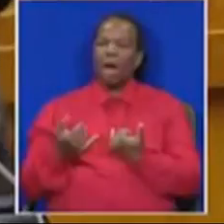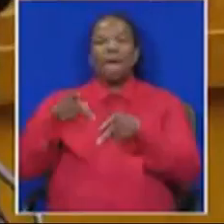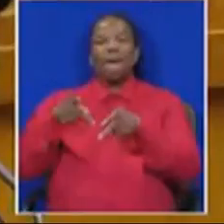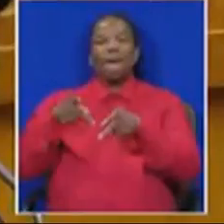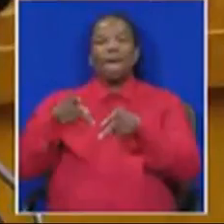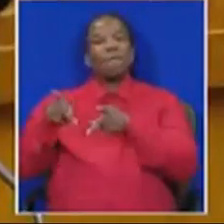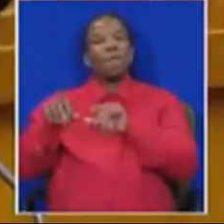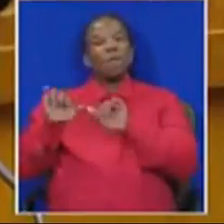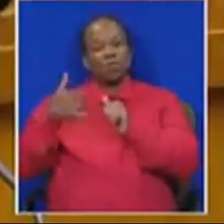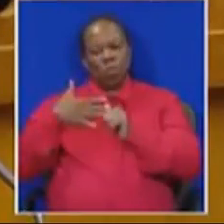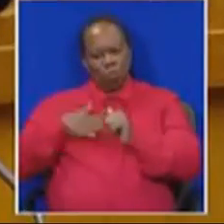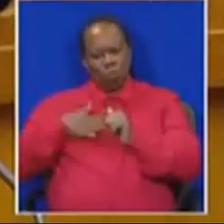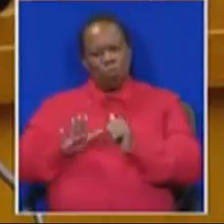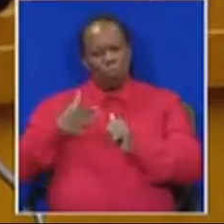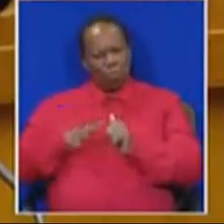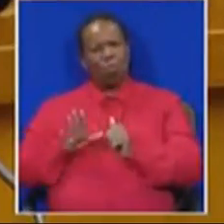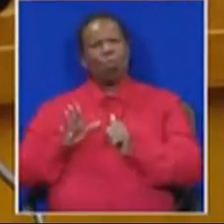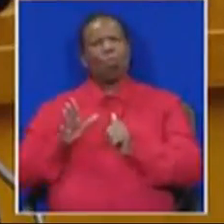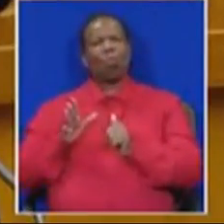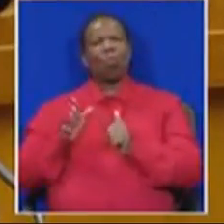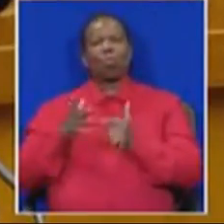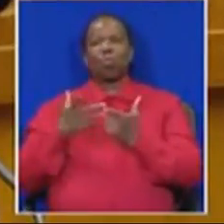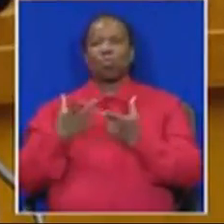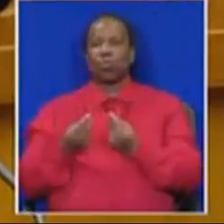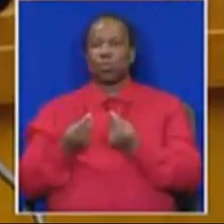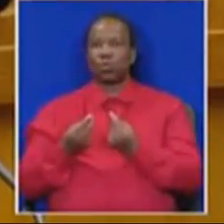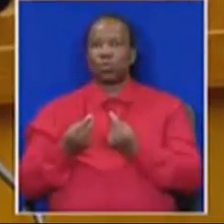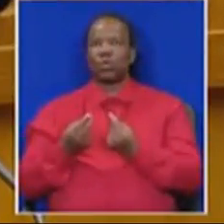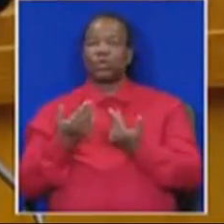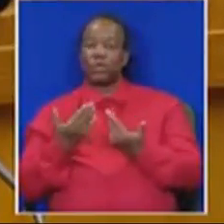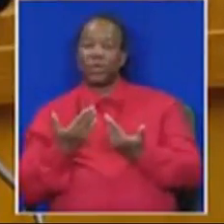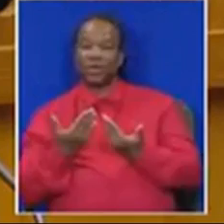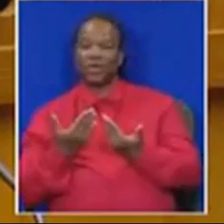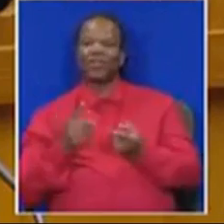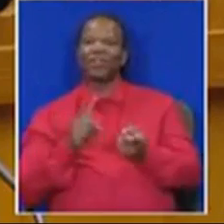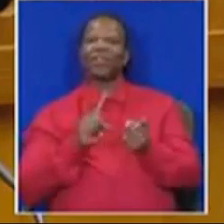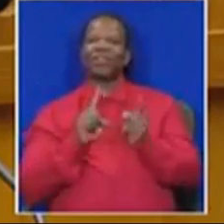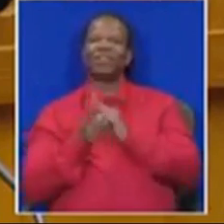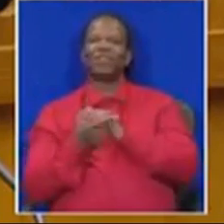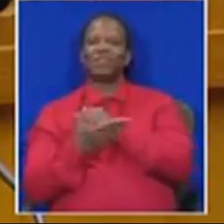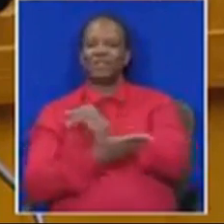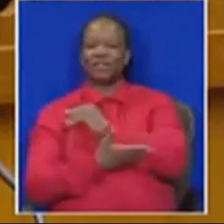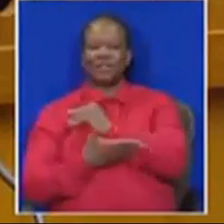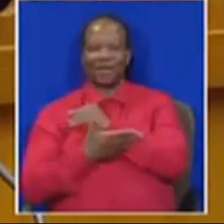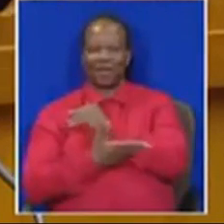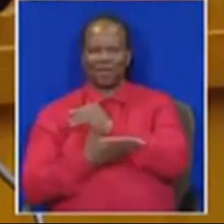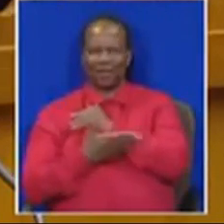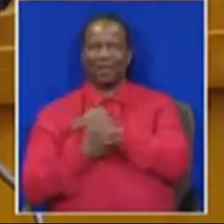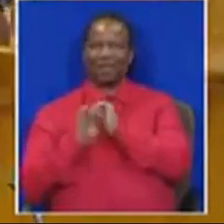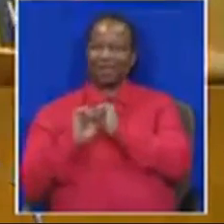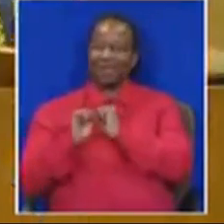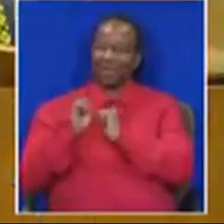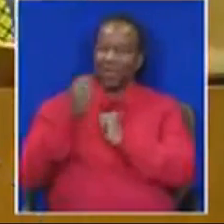determination, have started to turn our country around. We can envisage